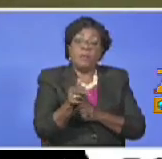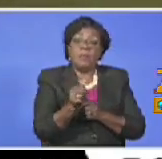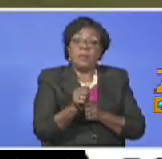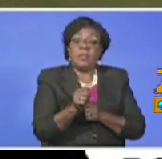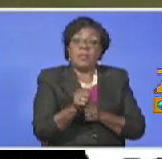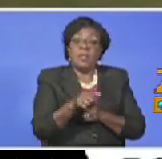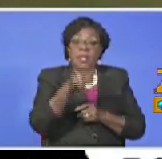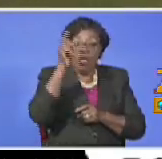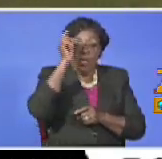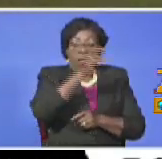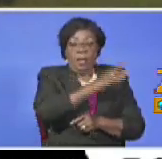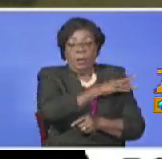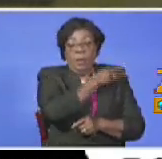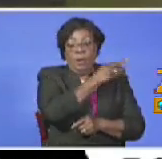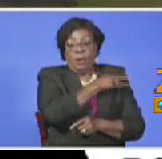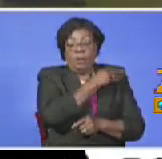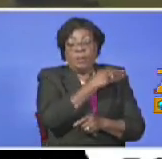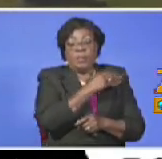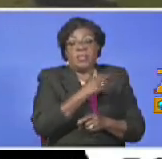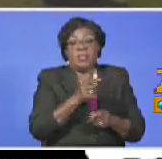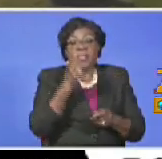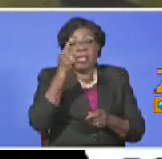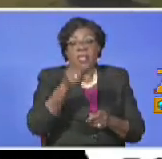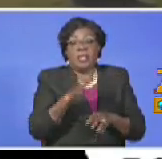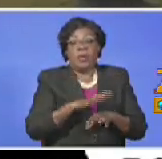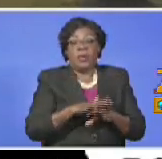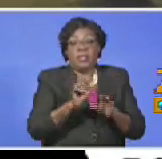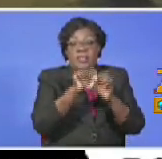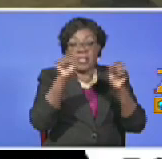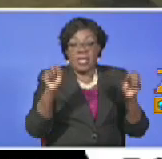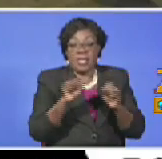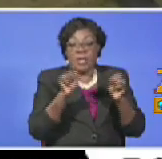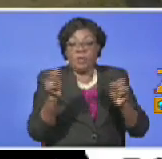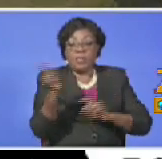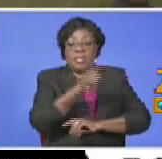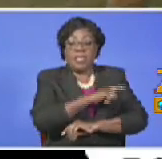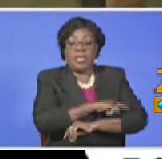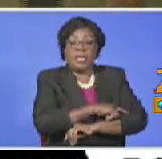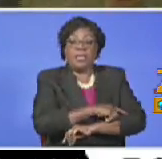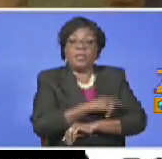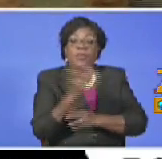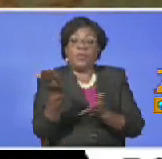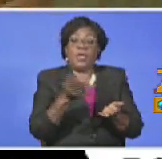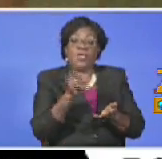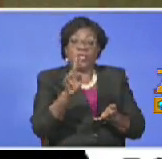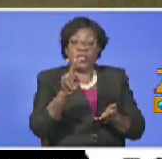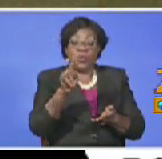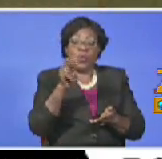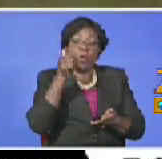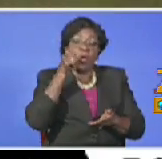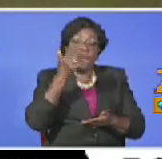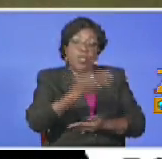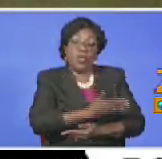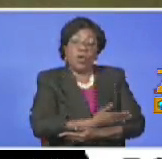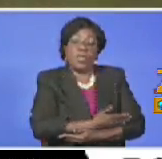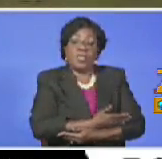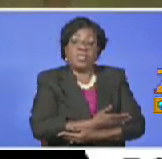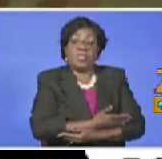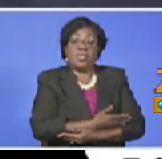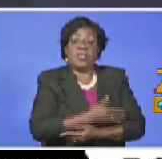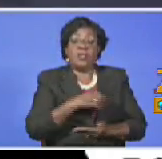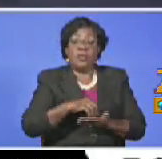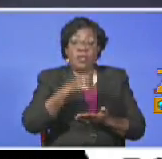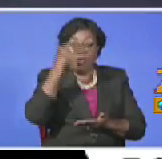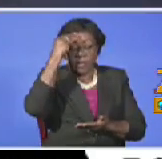Burrows, a regular at the range, decided that Saturday was the day his two daughters would accompany him. Their first lessons were a